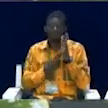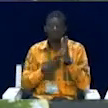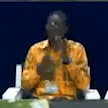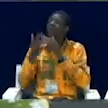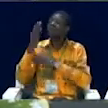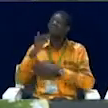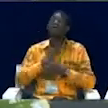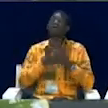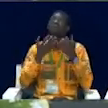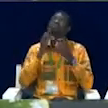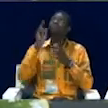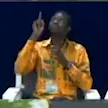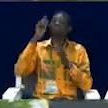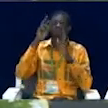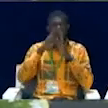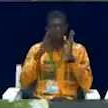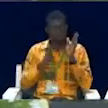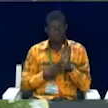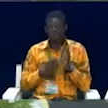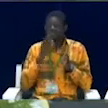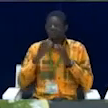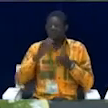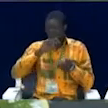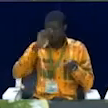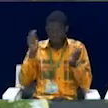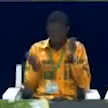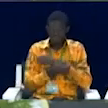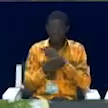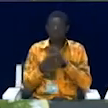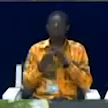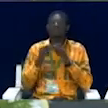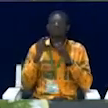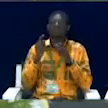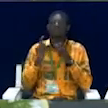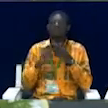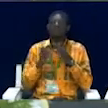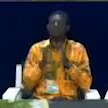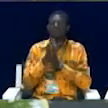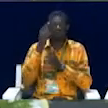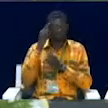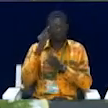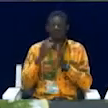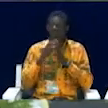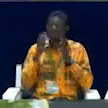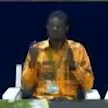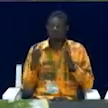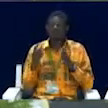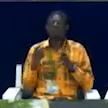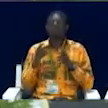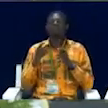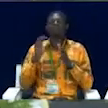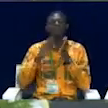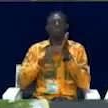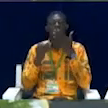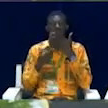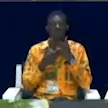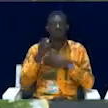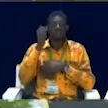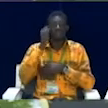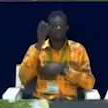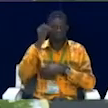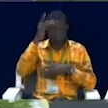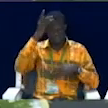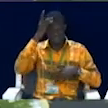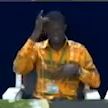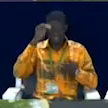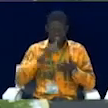report. If only you can just clean the S in front. I'm not asking for too much. Then February, she was sick